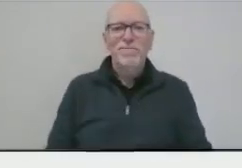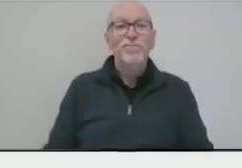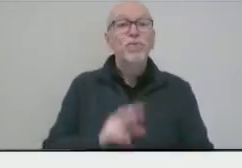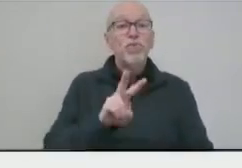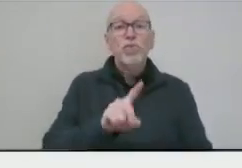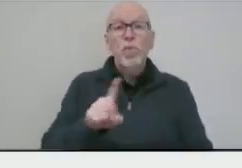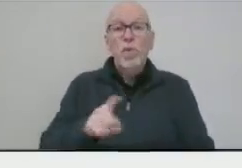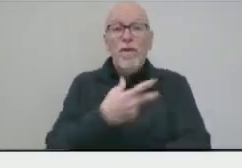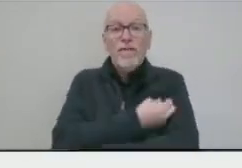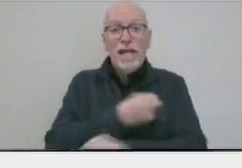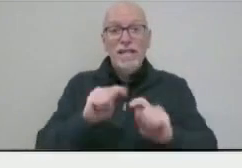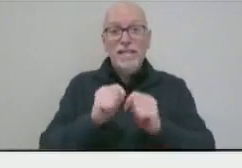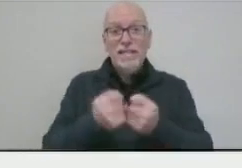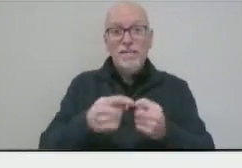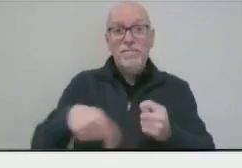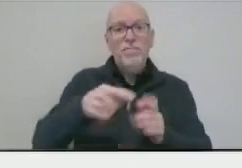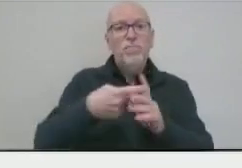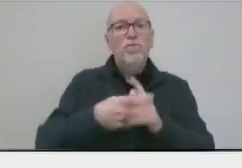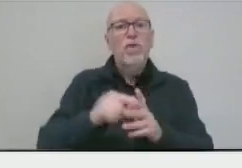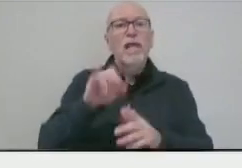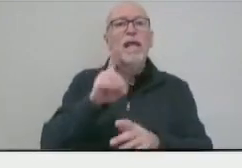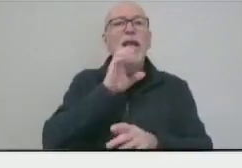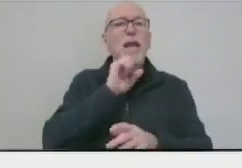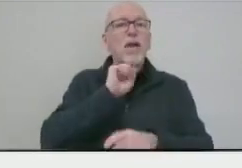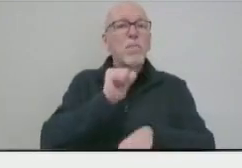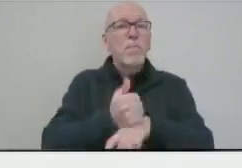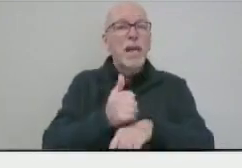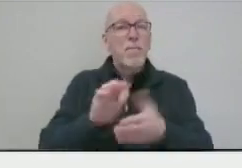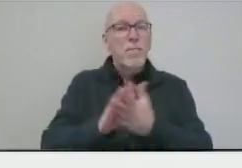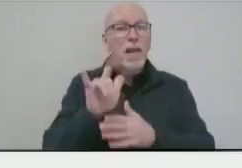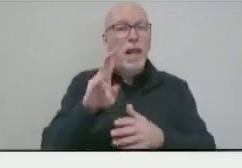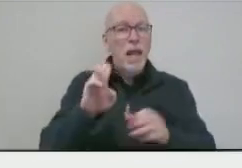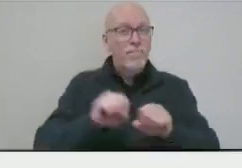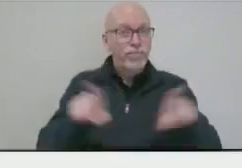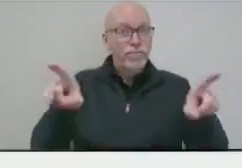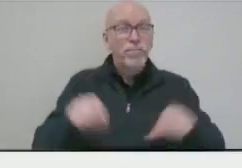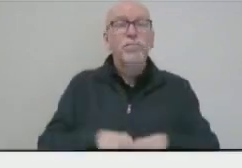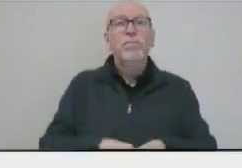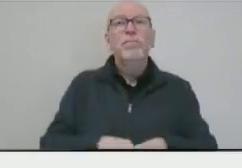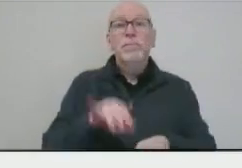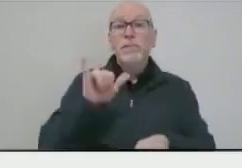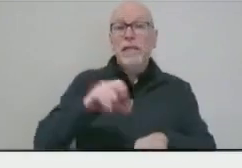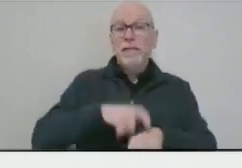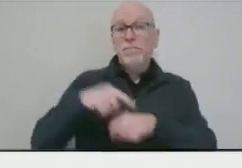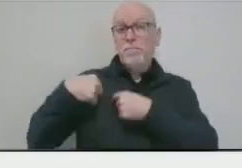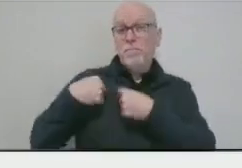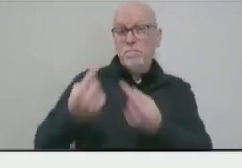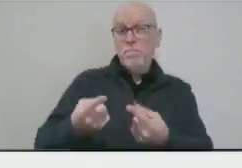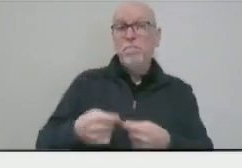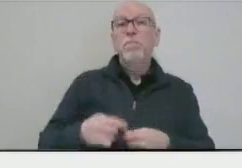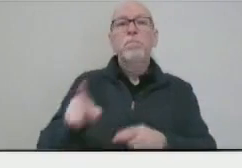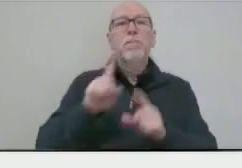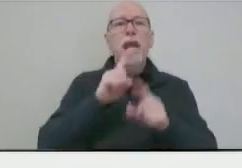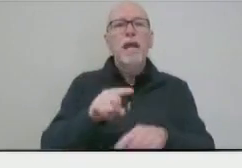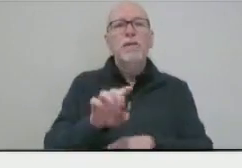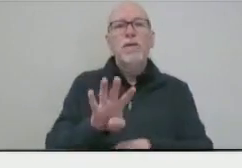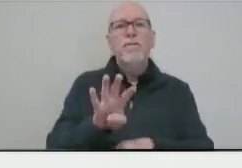team began when Indiana's age-based eligibility went live. Since that time, they've answered